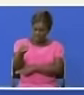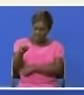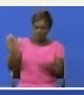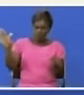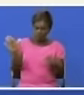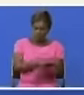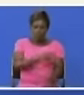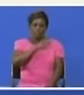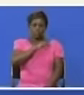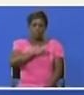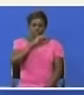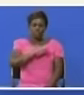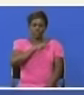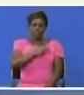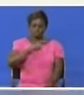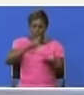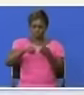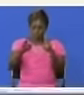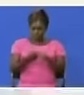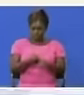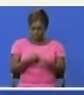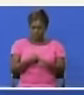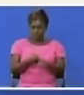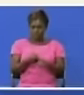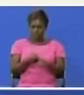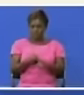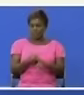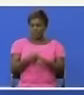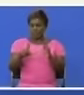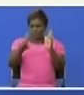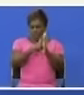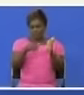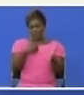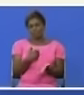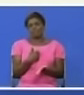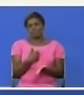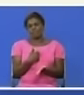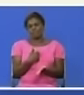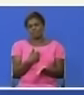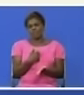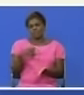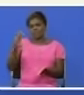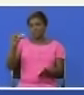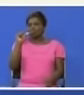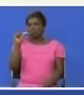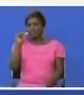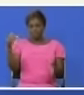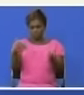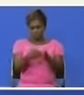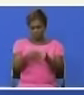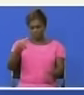on maturity ratings. It is there for other jurisdictions, okay? Covers so many. In fact, in the UK, it was blocked